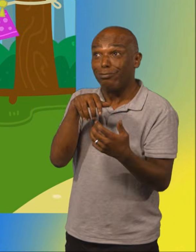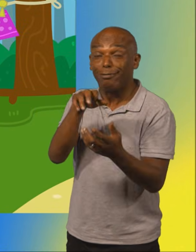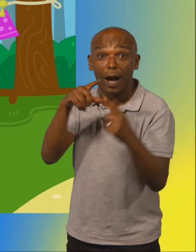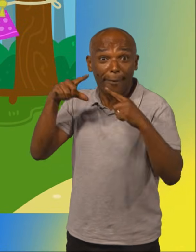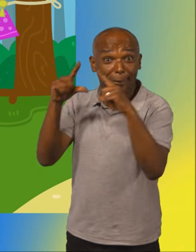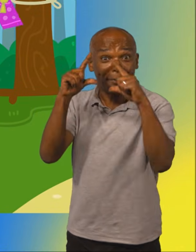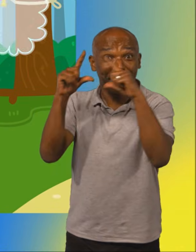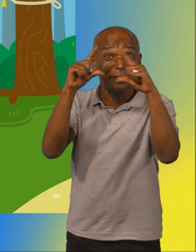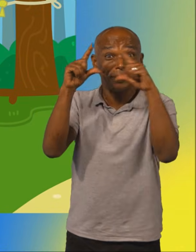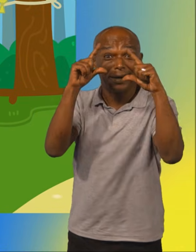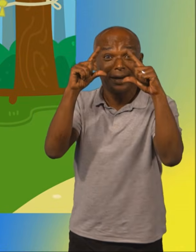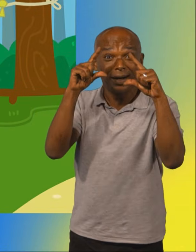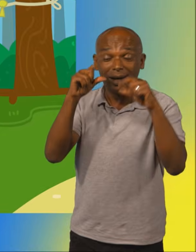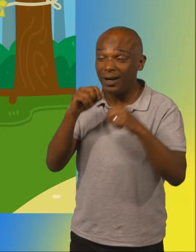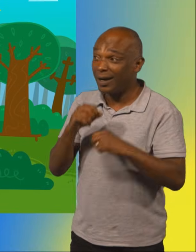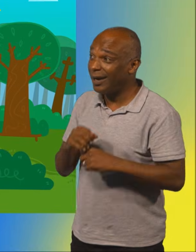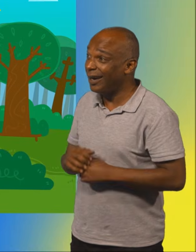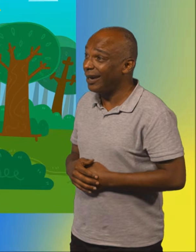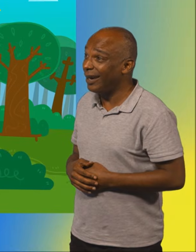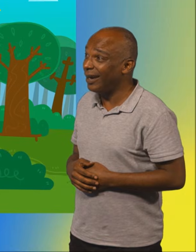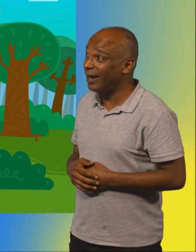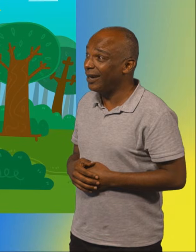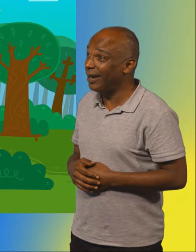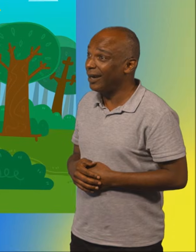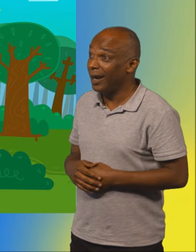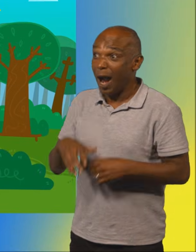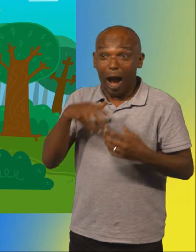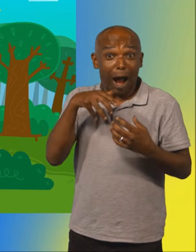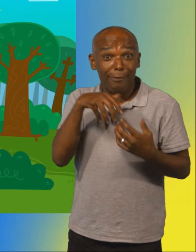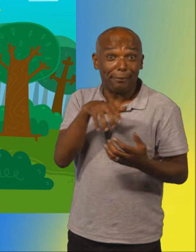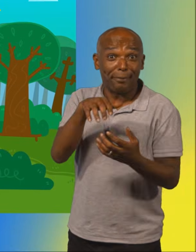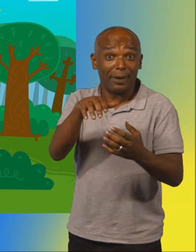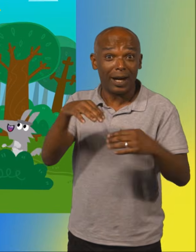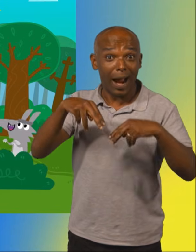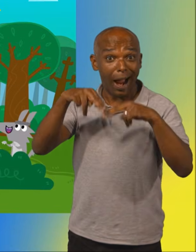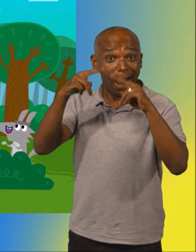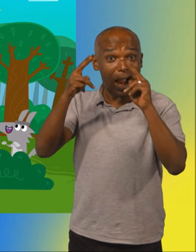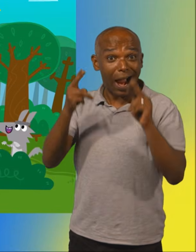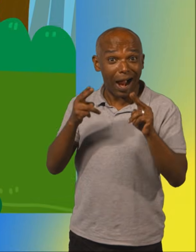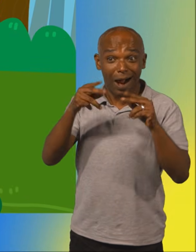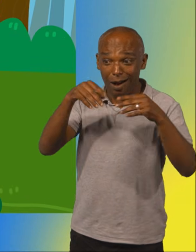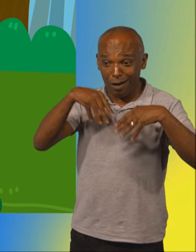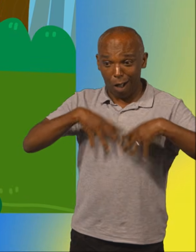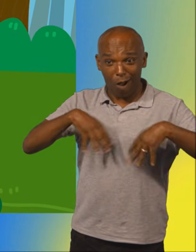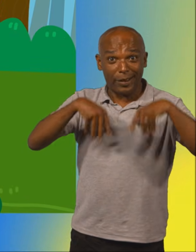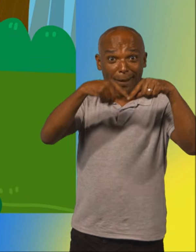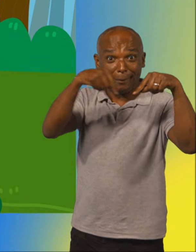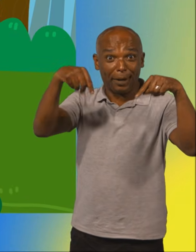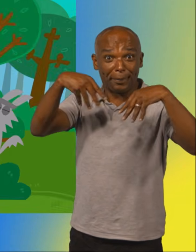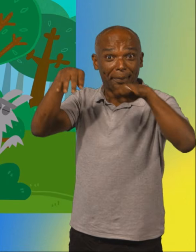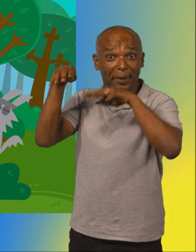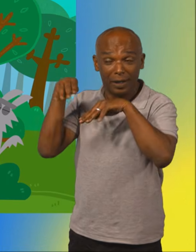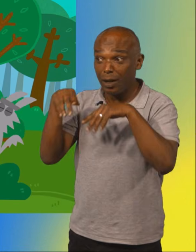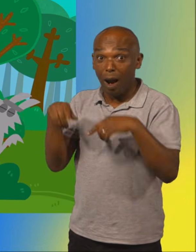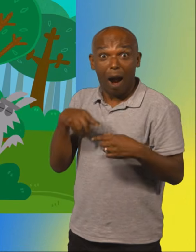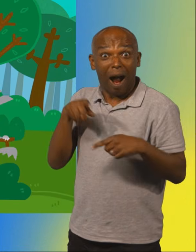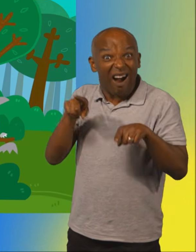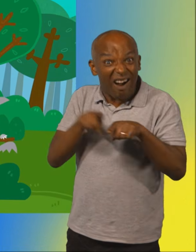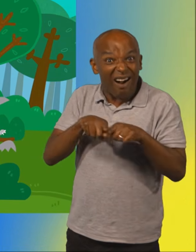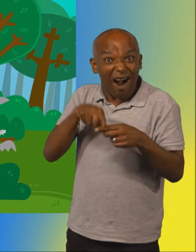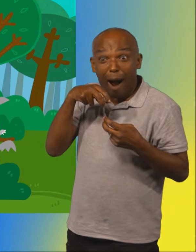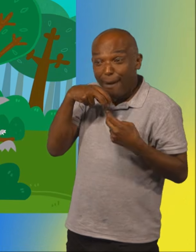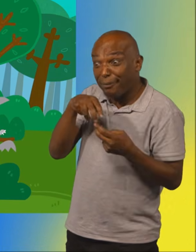and whoosh, blew their washing off the line. He even huffed and puffed